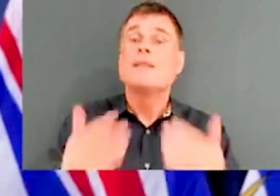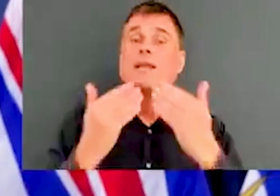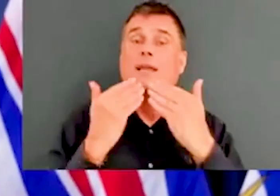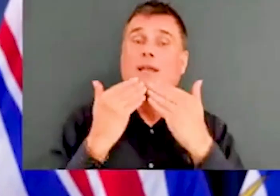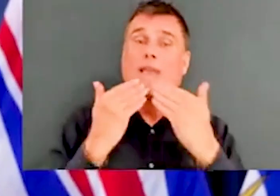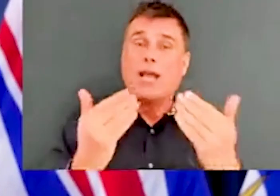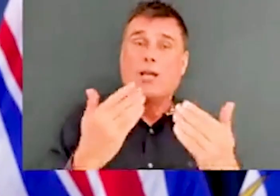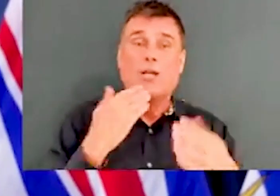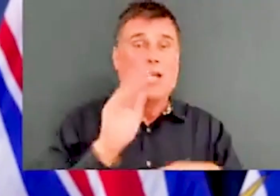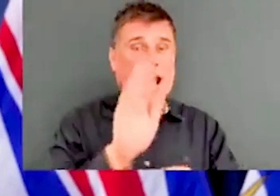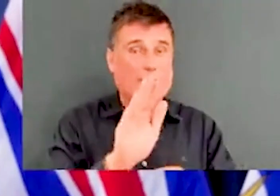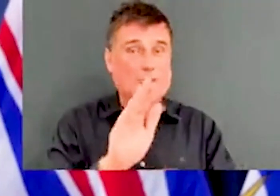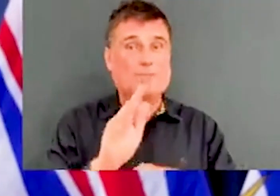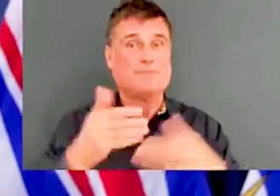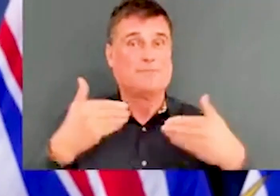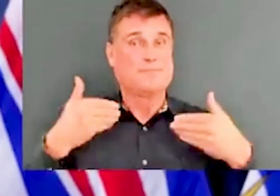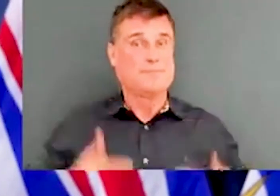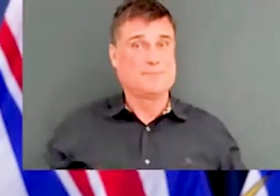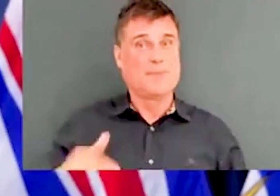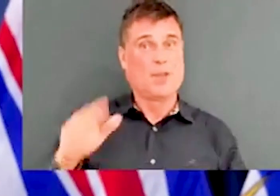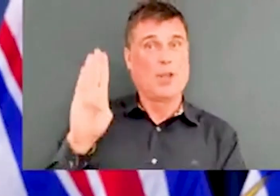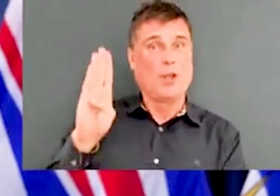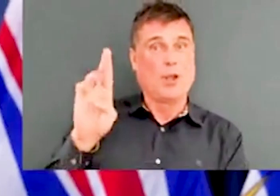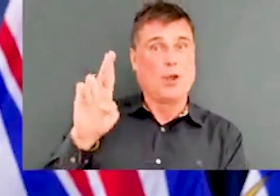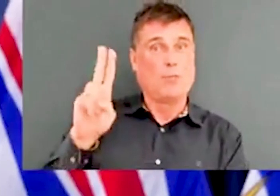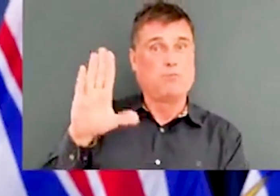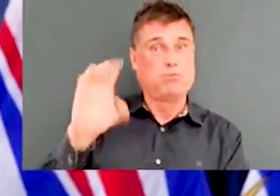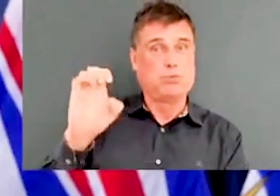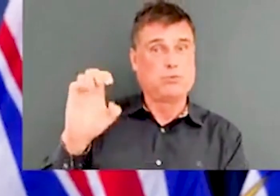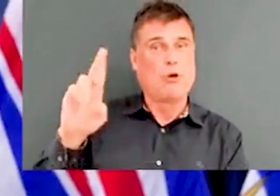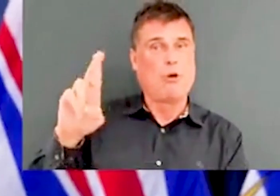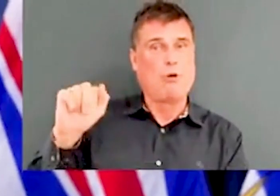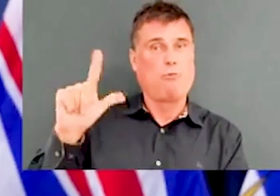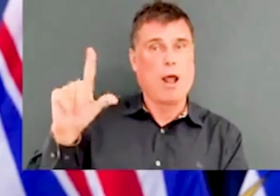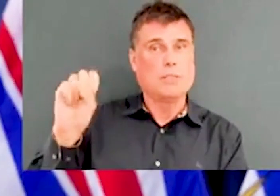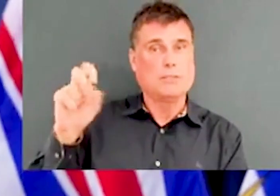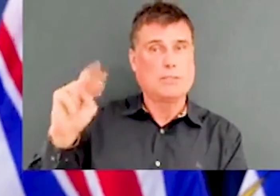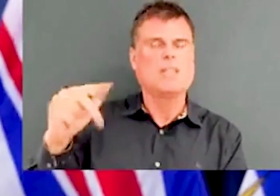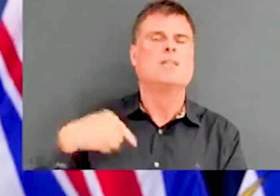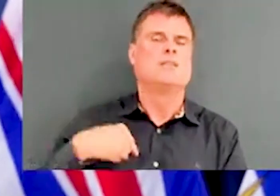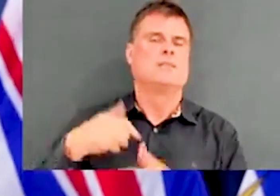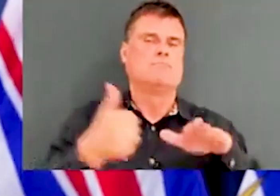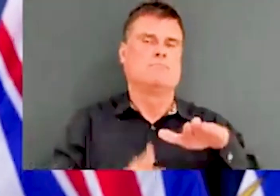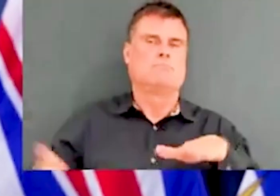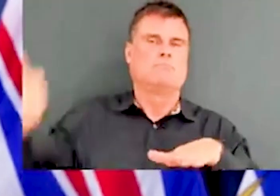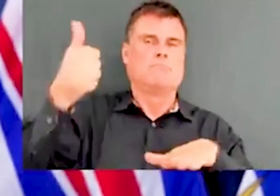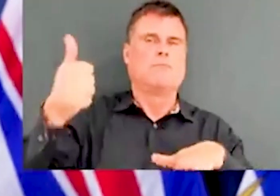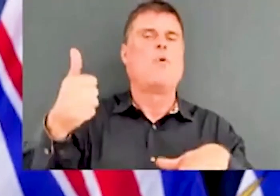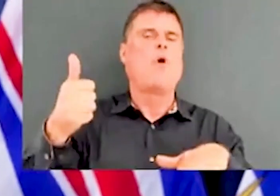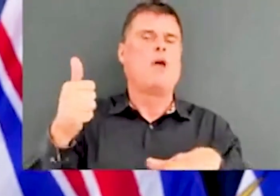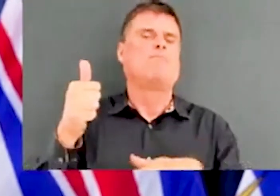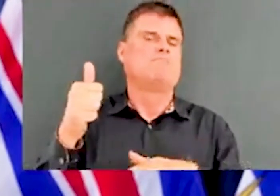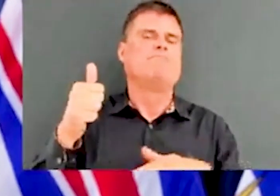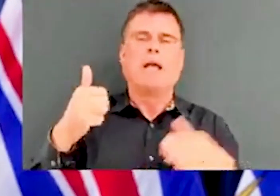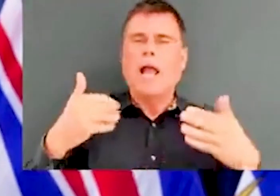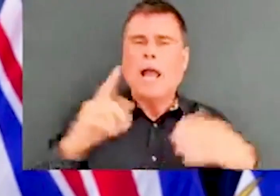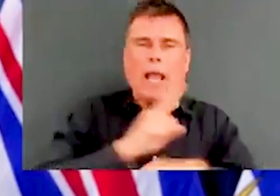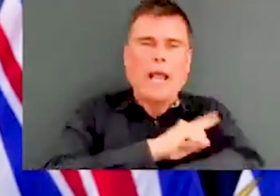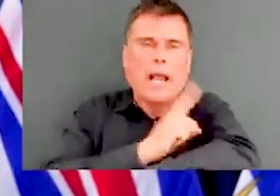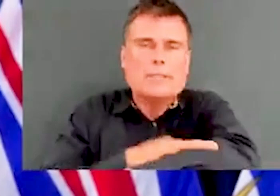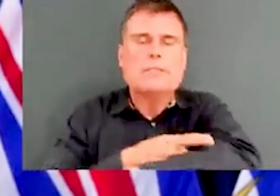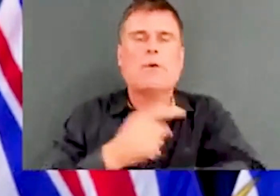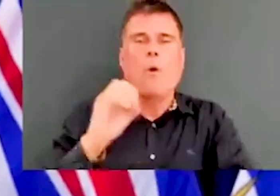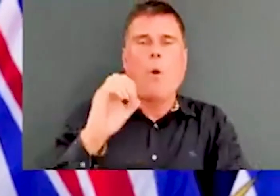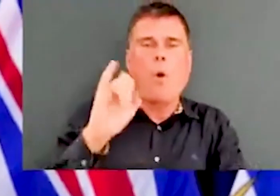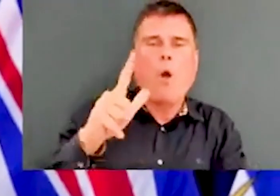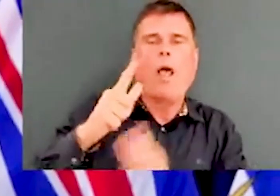Carbon Innovation. I, too, want to acknowledge that we're on the traditional territory of the Lekwungen-speaking people, the Songhees and Esquimalt